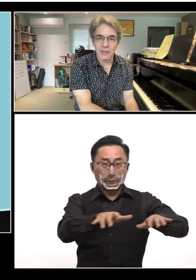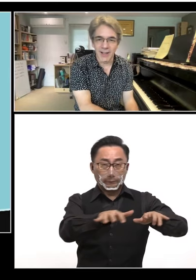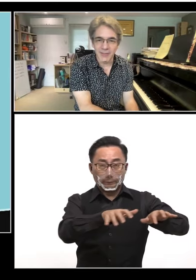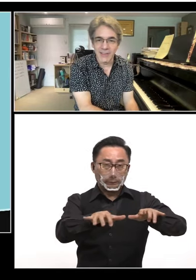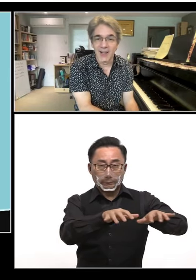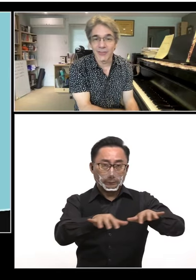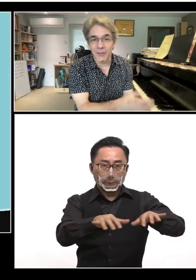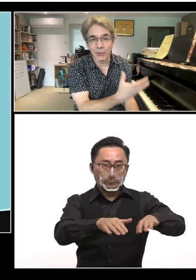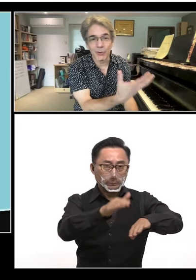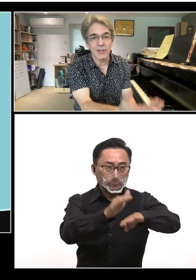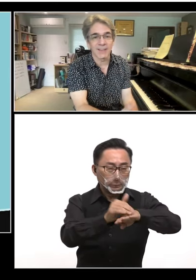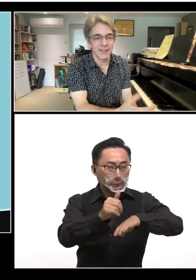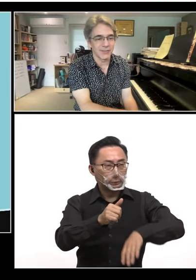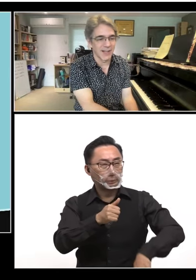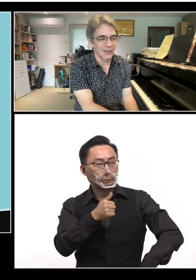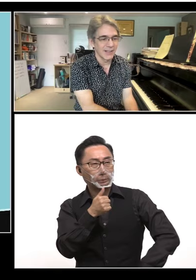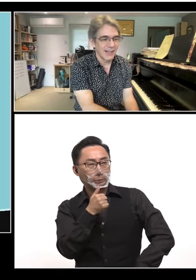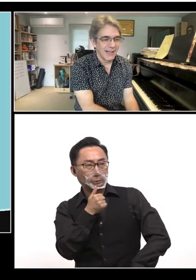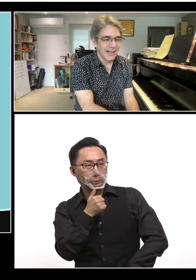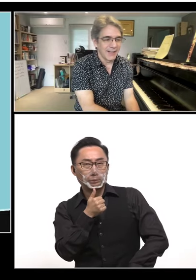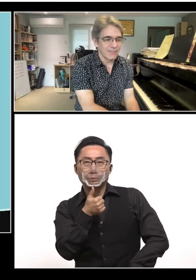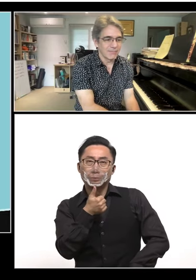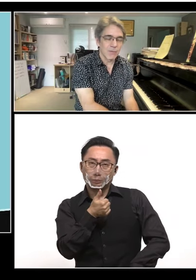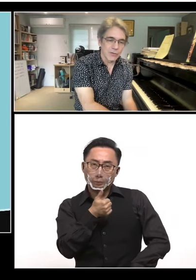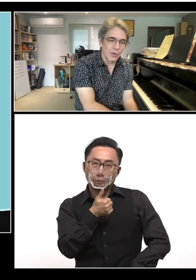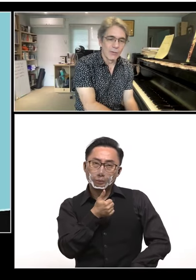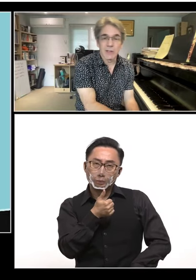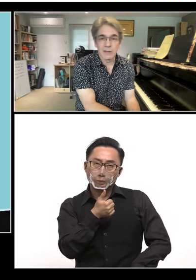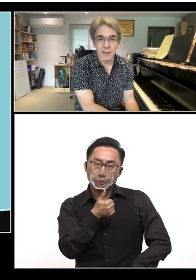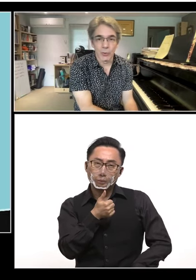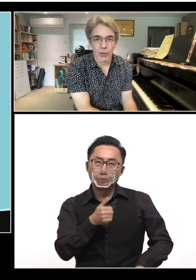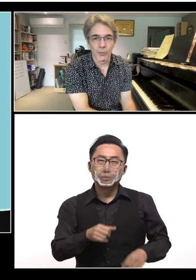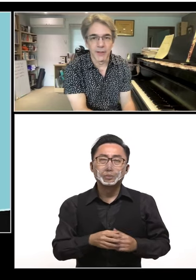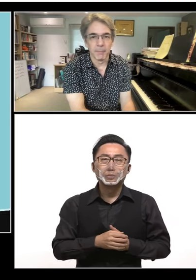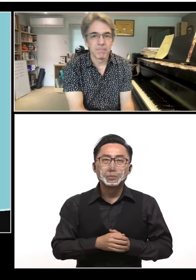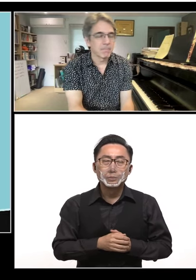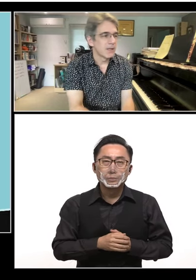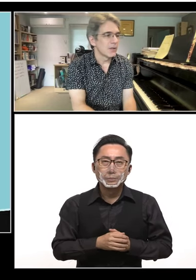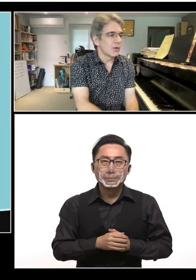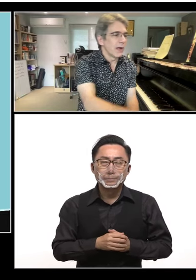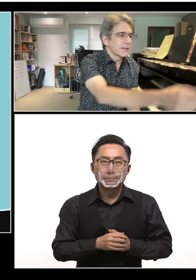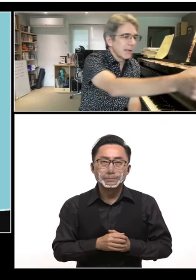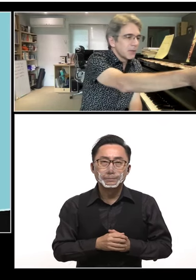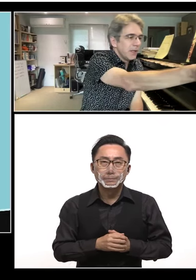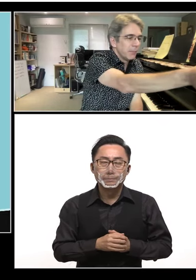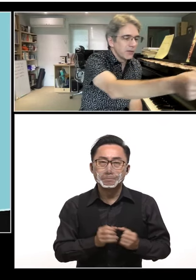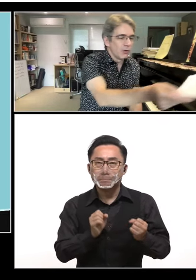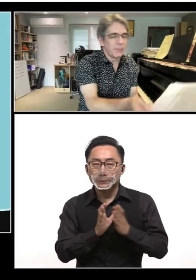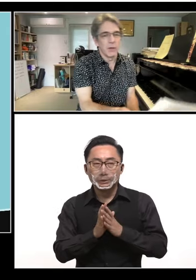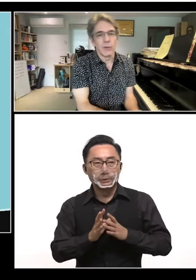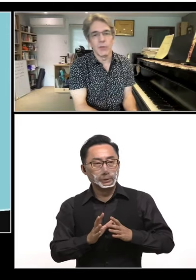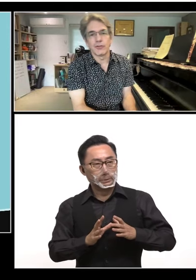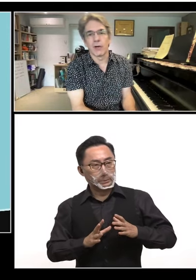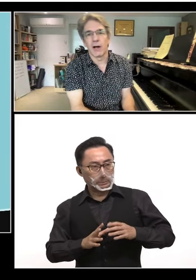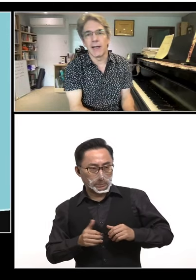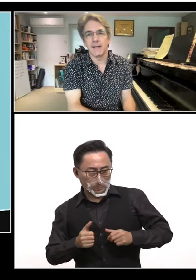use those kind of sounds and produce that kind of sound. And so I was excited to work with him. So I accepted him. I told him